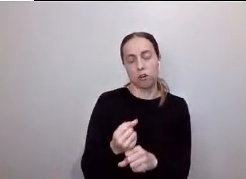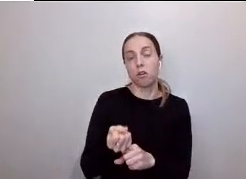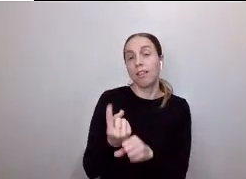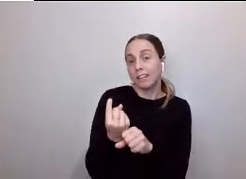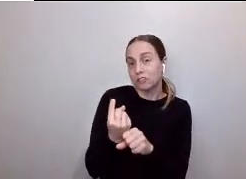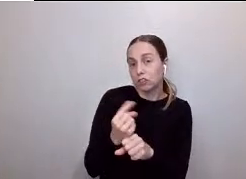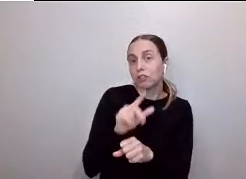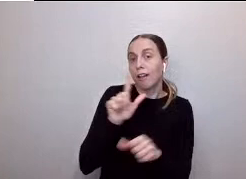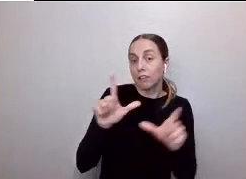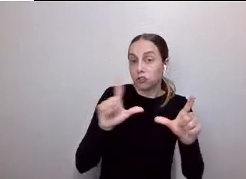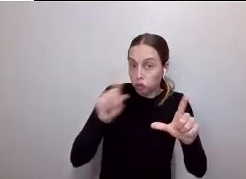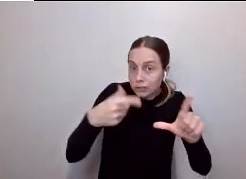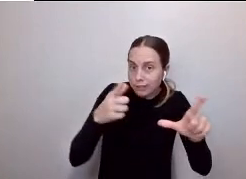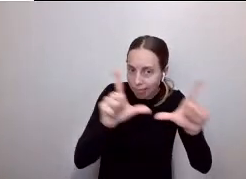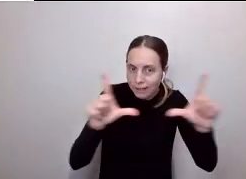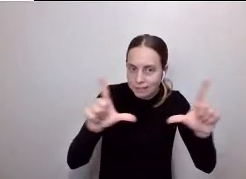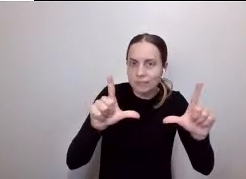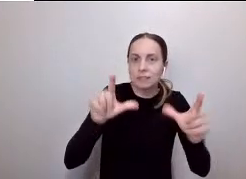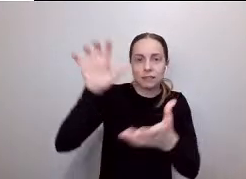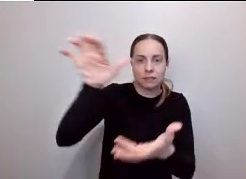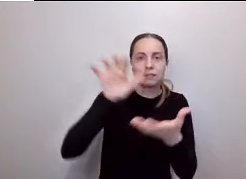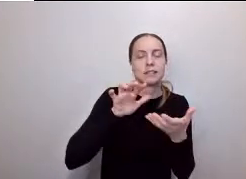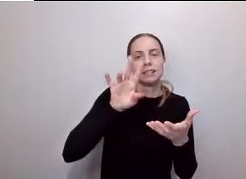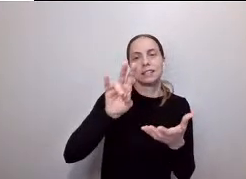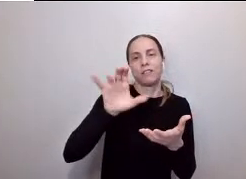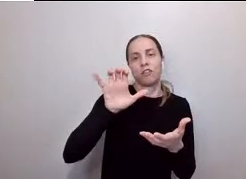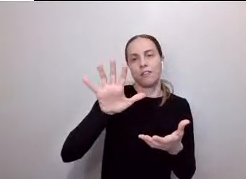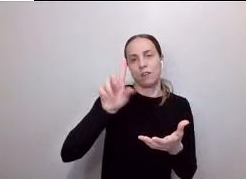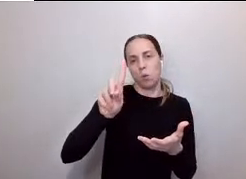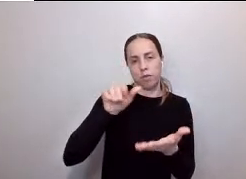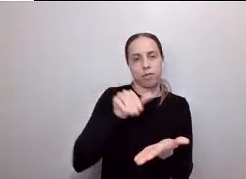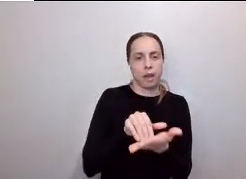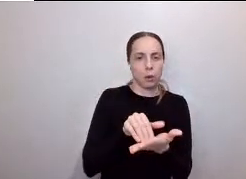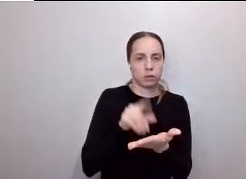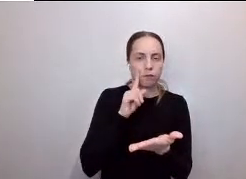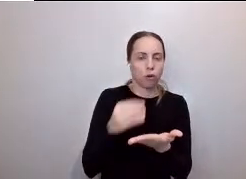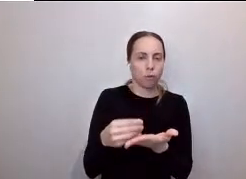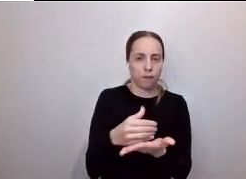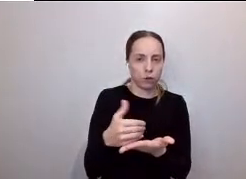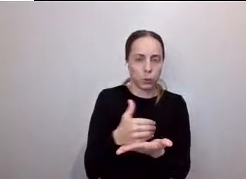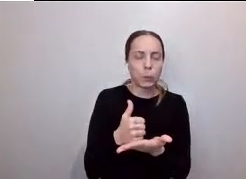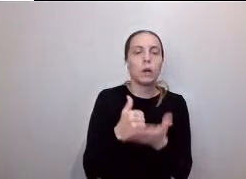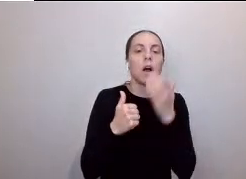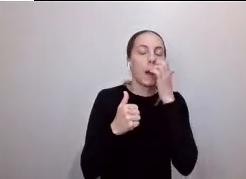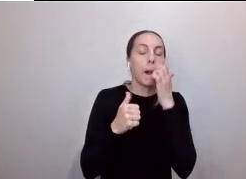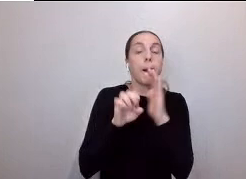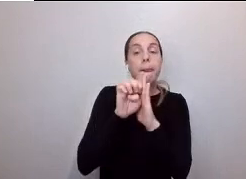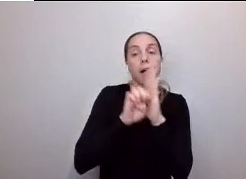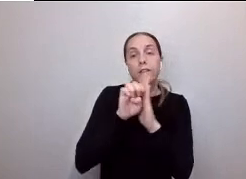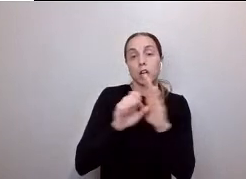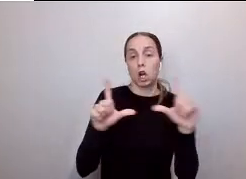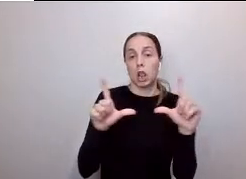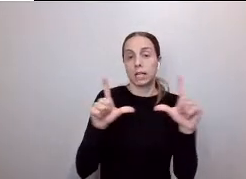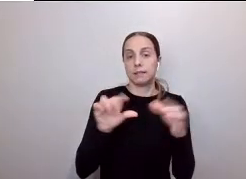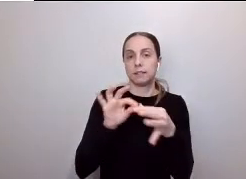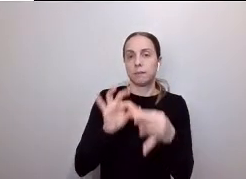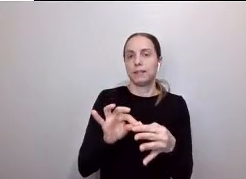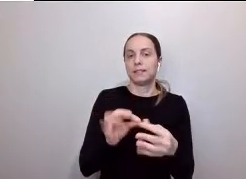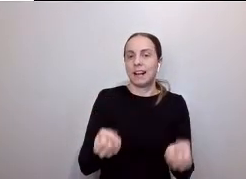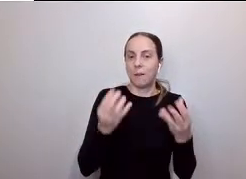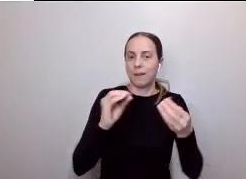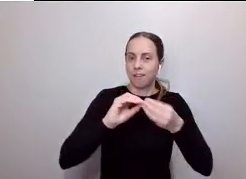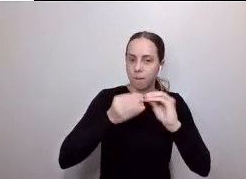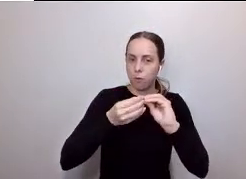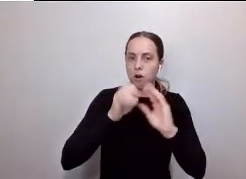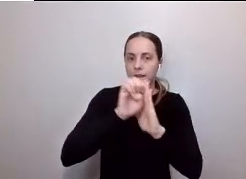$751,000 in revenue. And elevators, licenses are based on the number of elevators in the city. I'm sure there's a lot downtown, but also